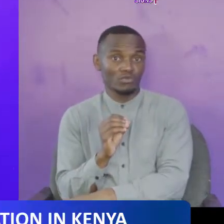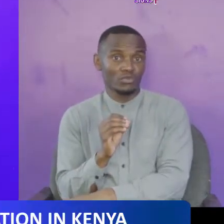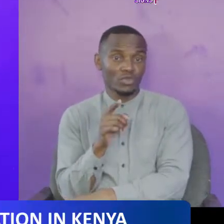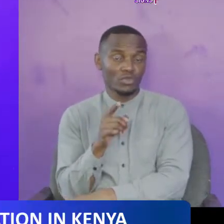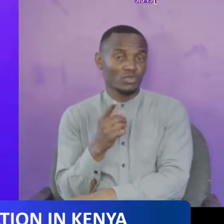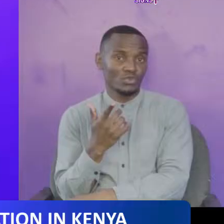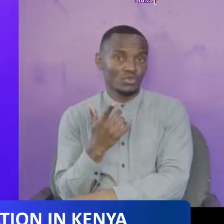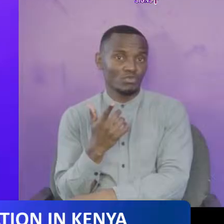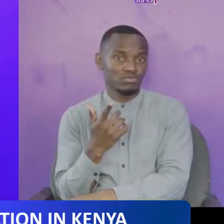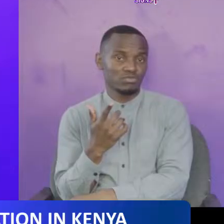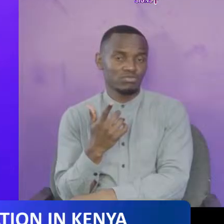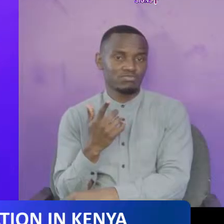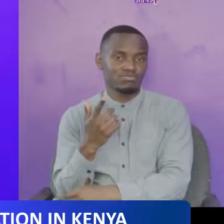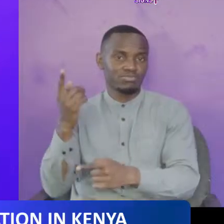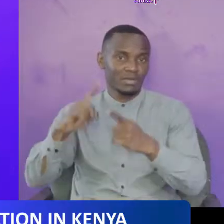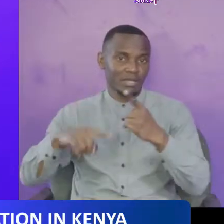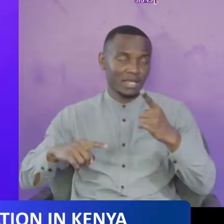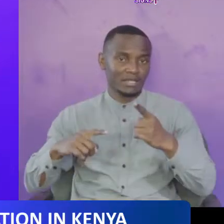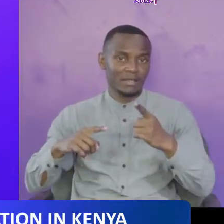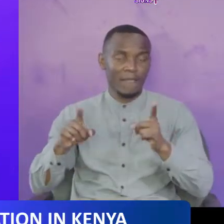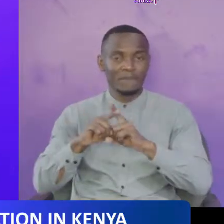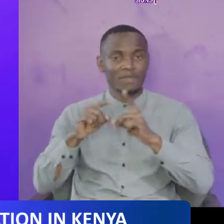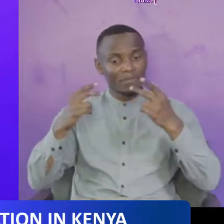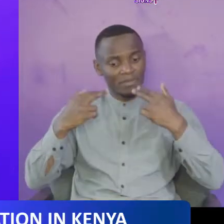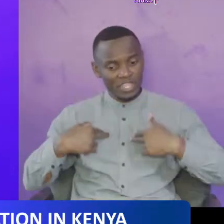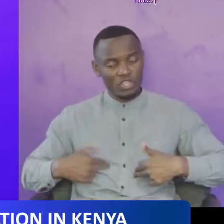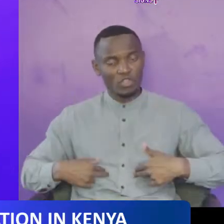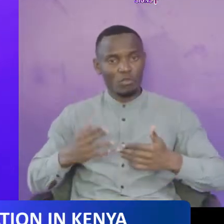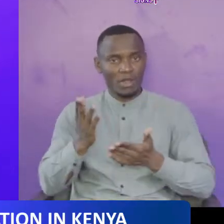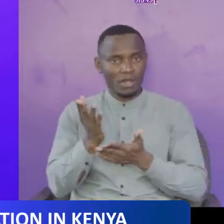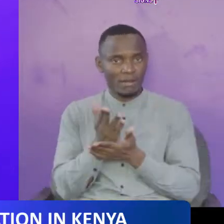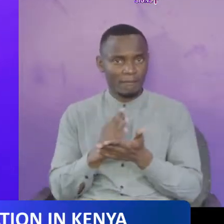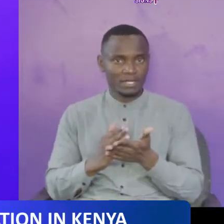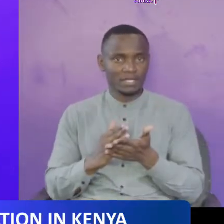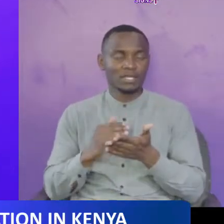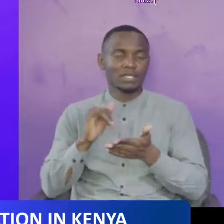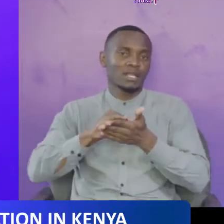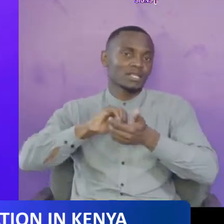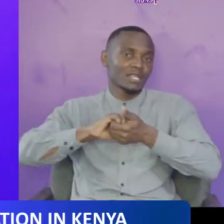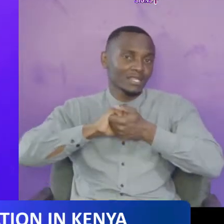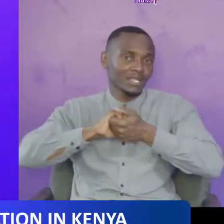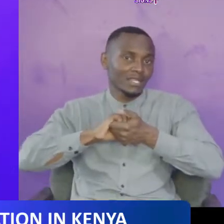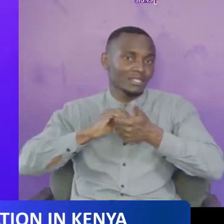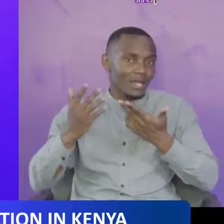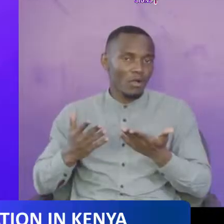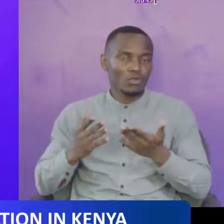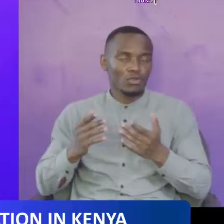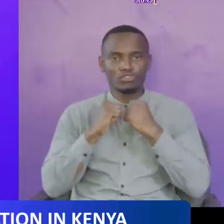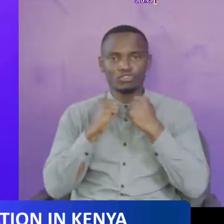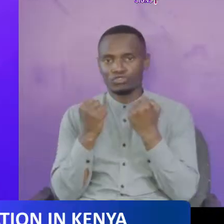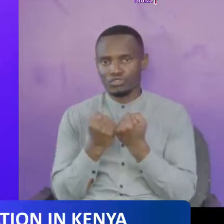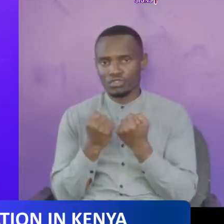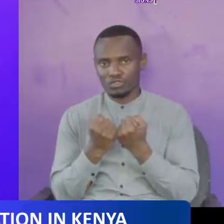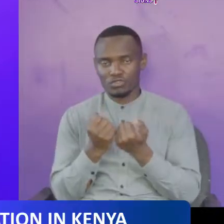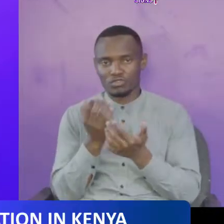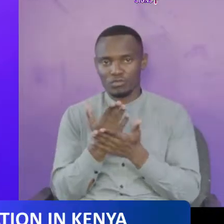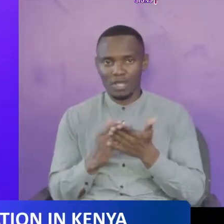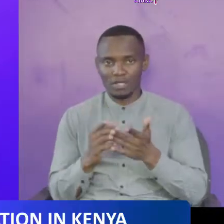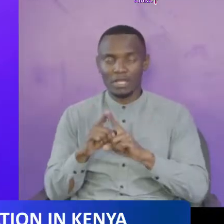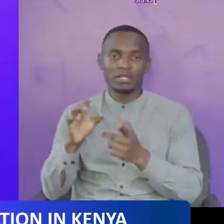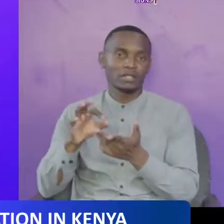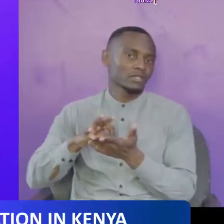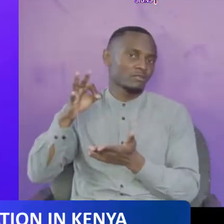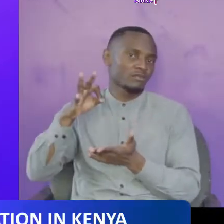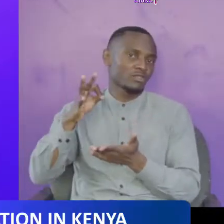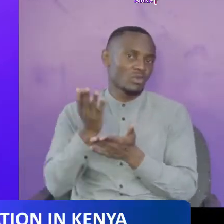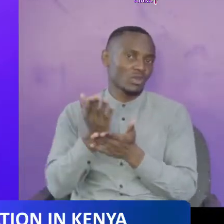And that human aspect of who you are is engaged by the social aspect, by the spiritual aspect, the social